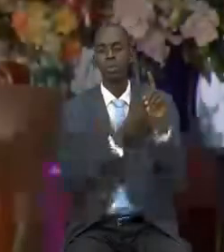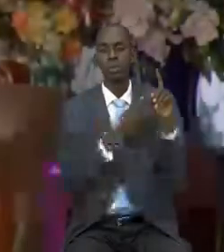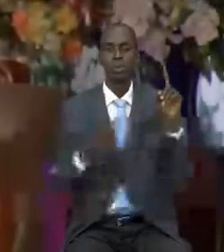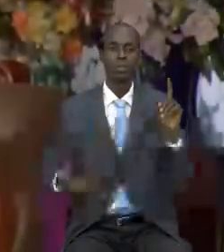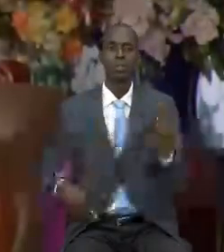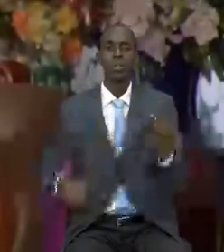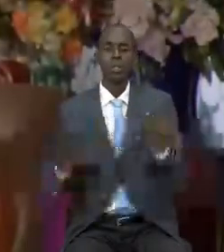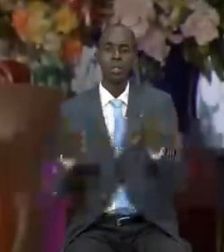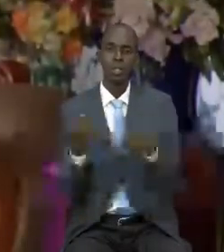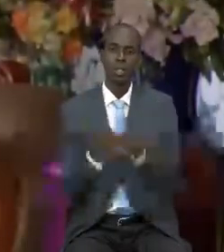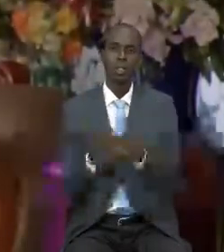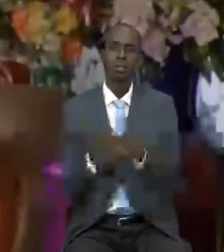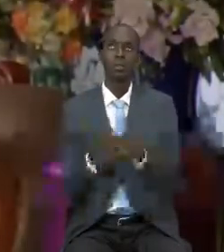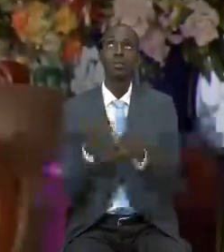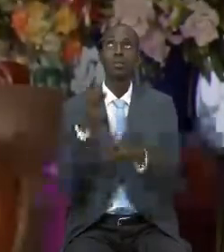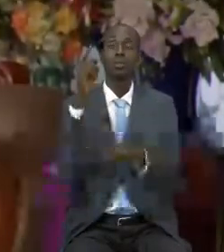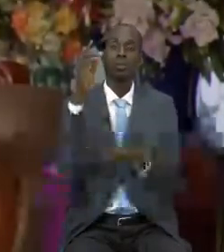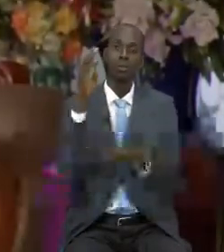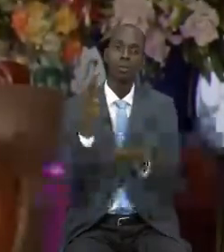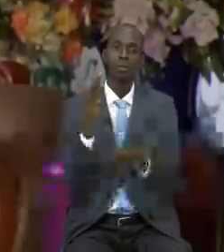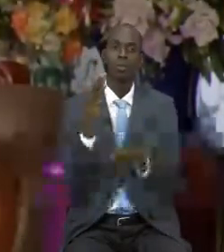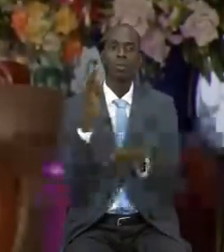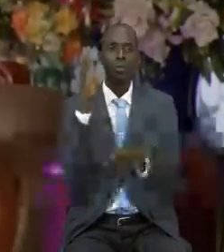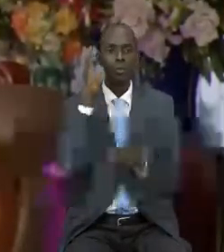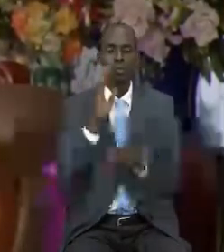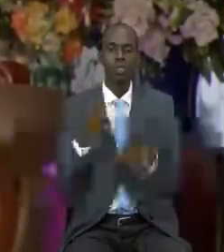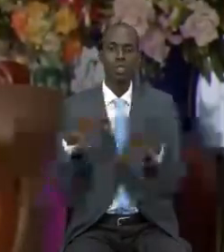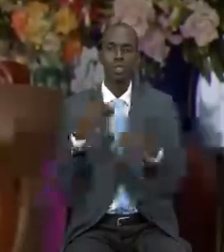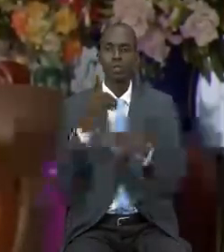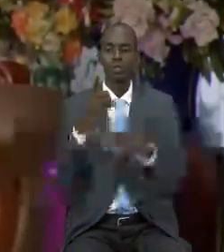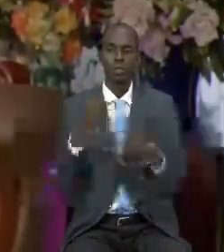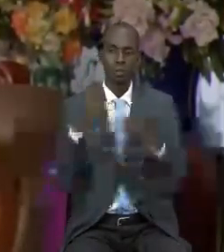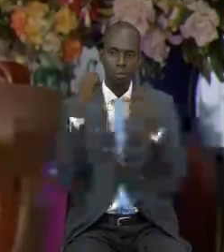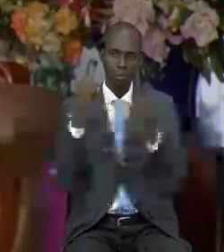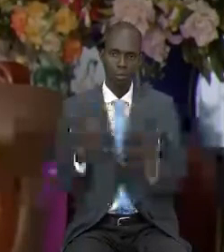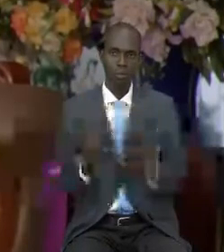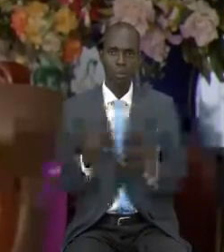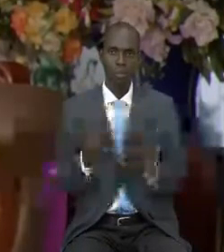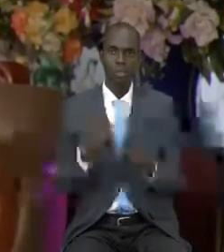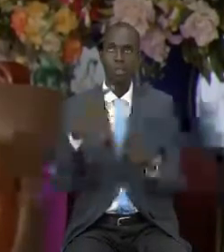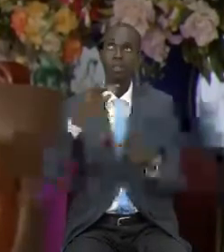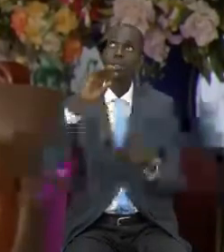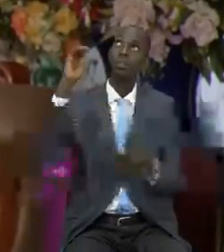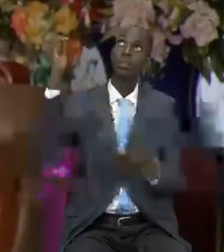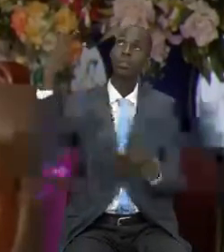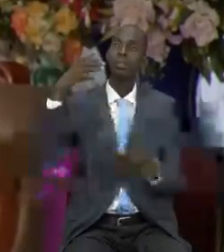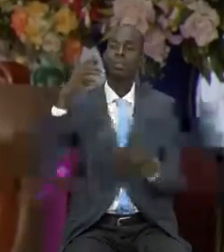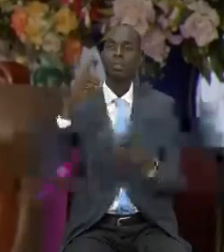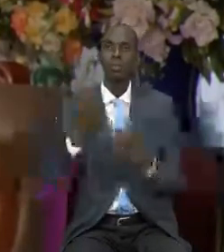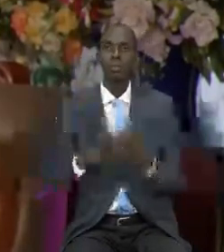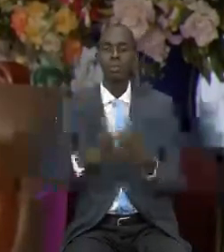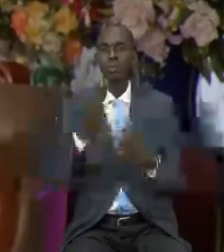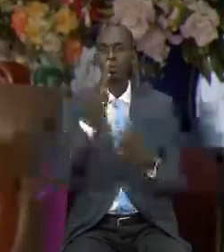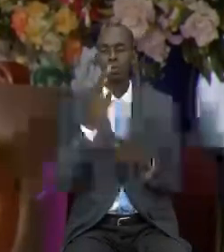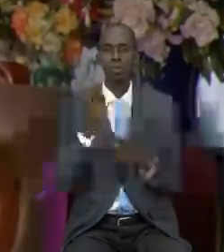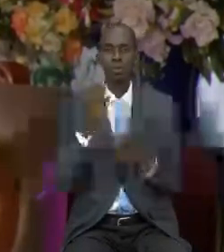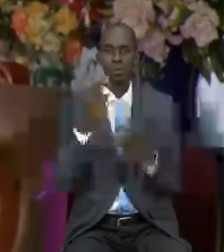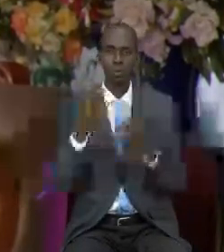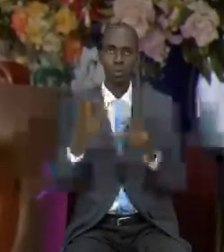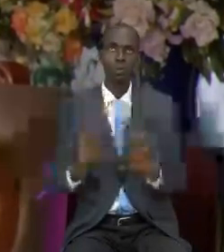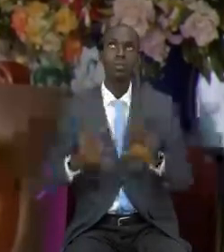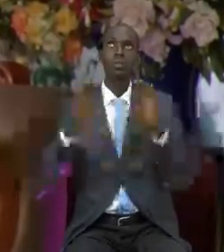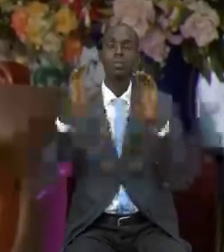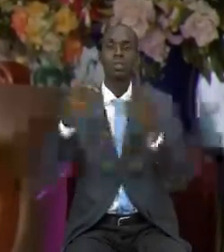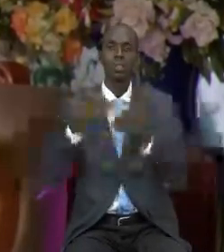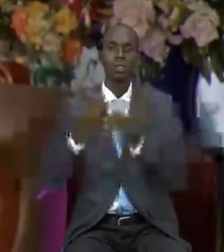Like, God will give you the power, the grace to be so devoted in